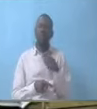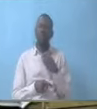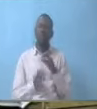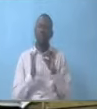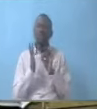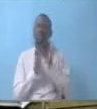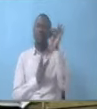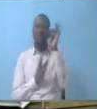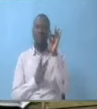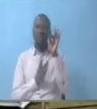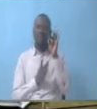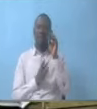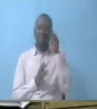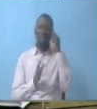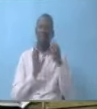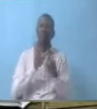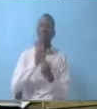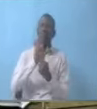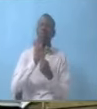specifically highlight